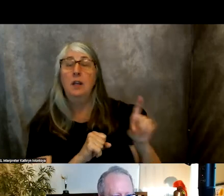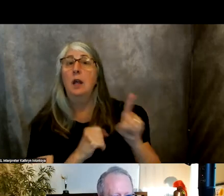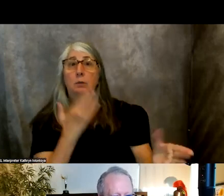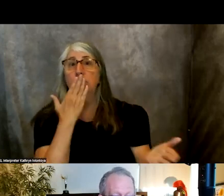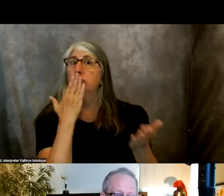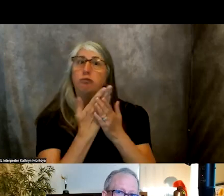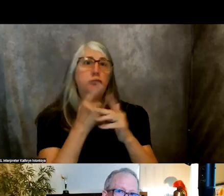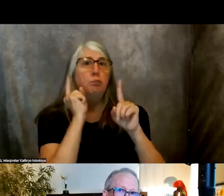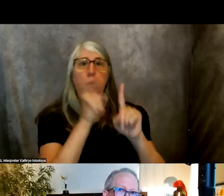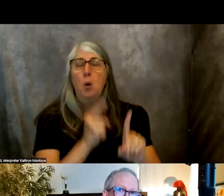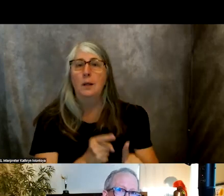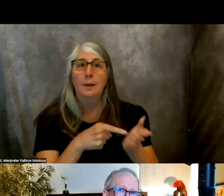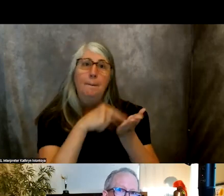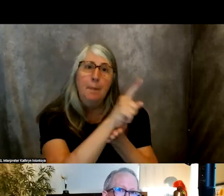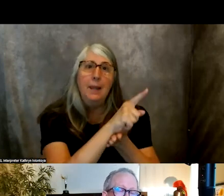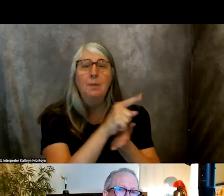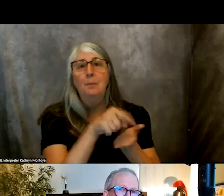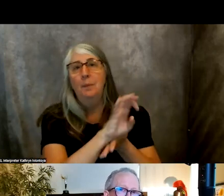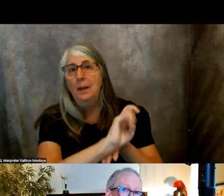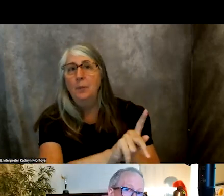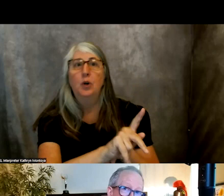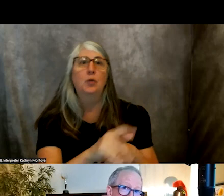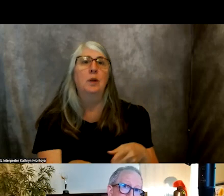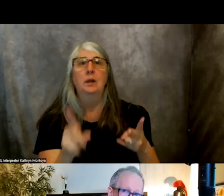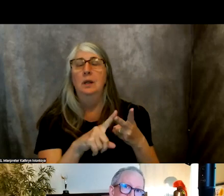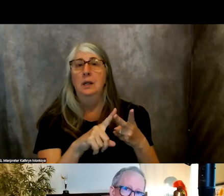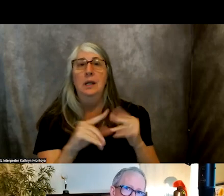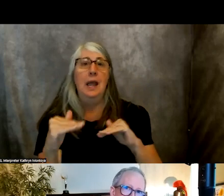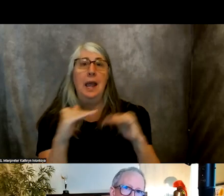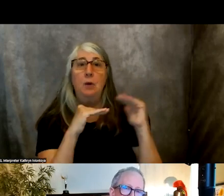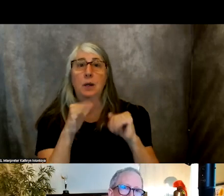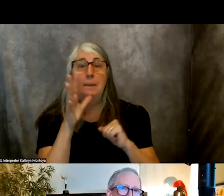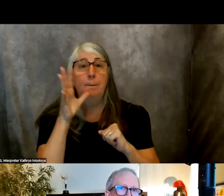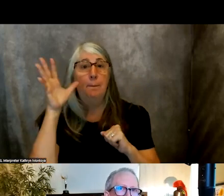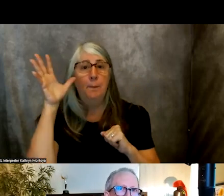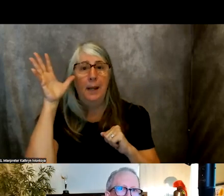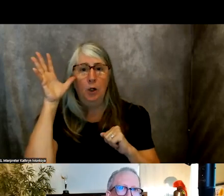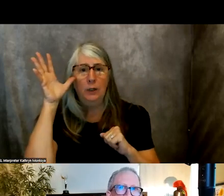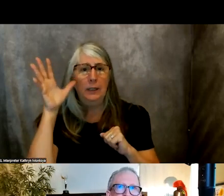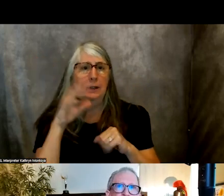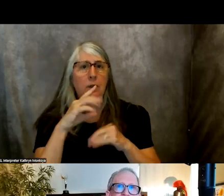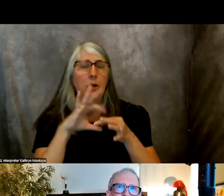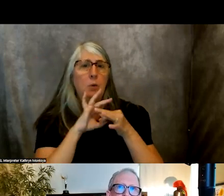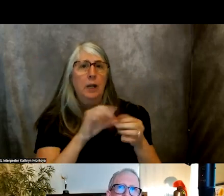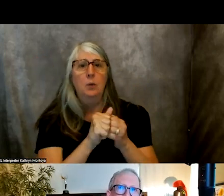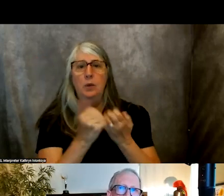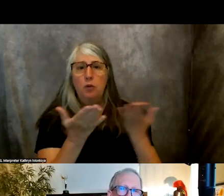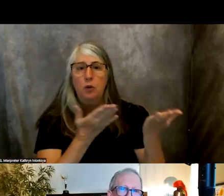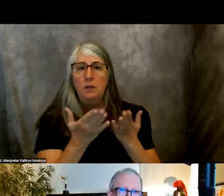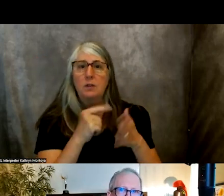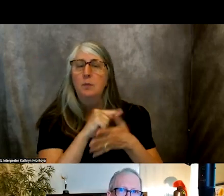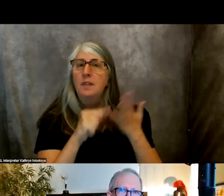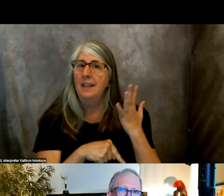issues: payment, reimbursement, equity parity around services. But these are challenges we have